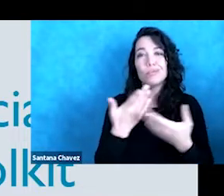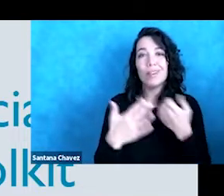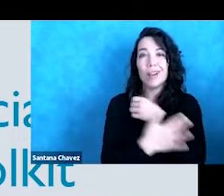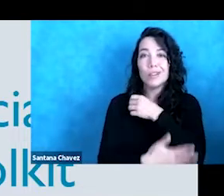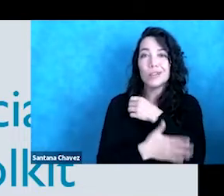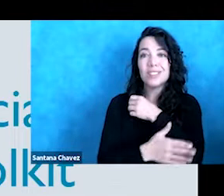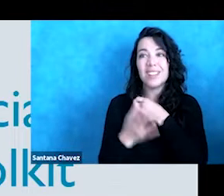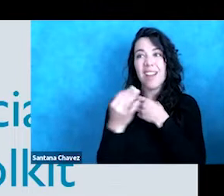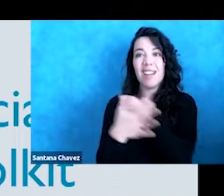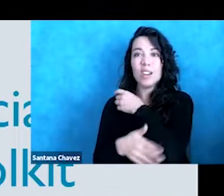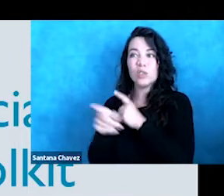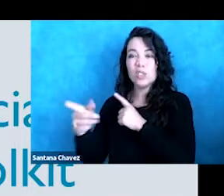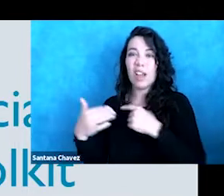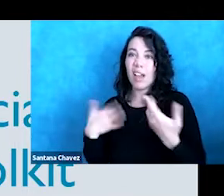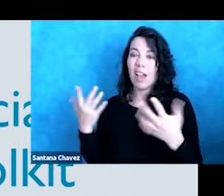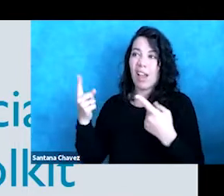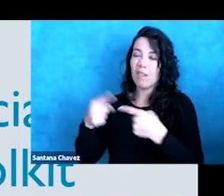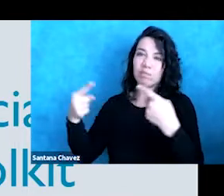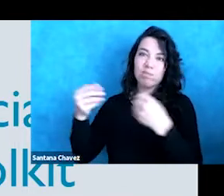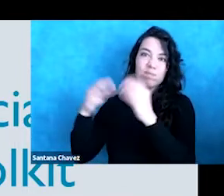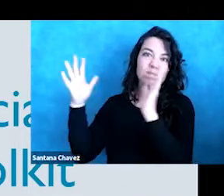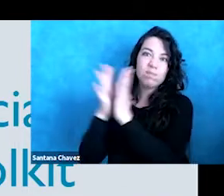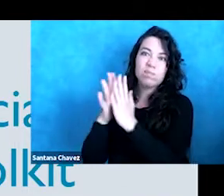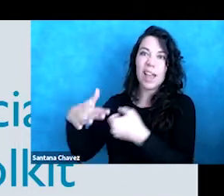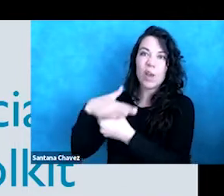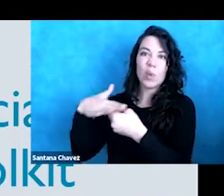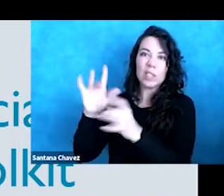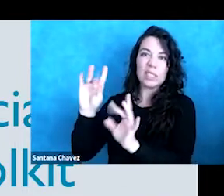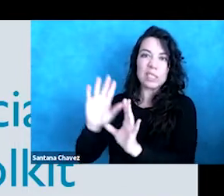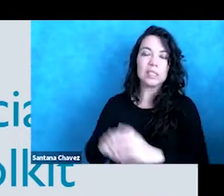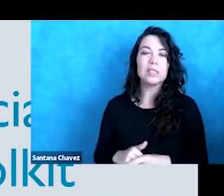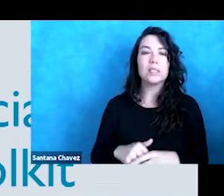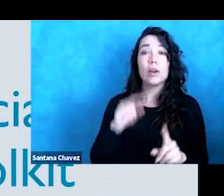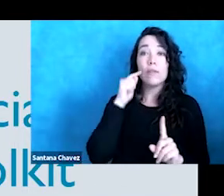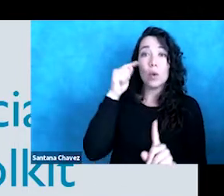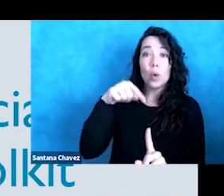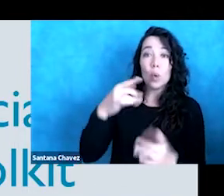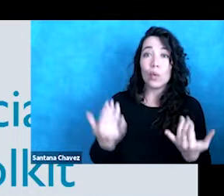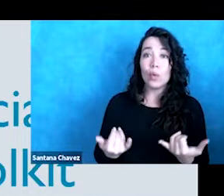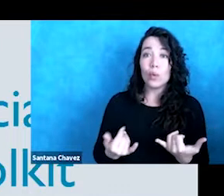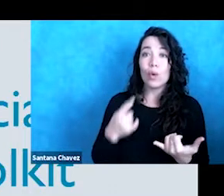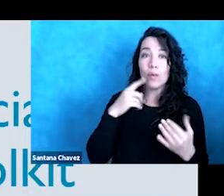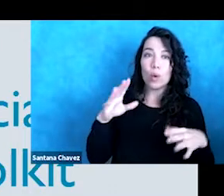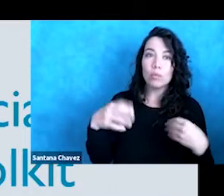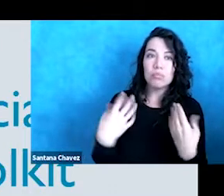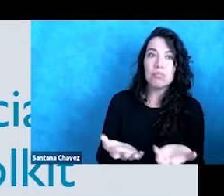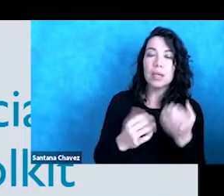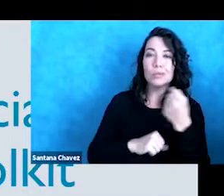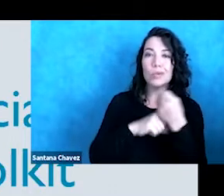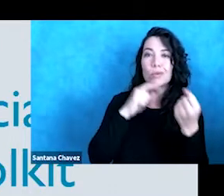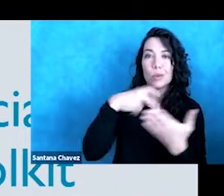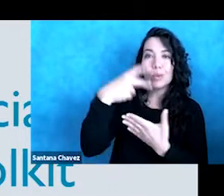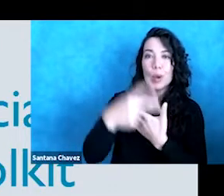for standalone programming for mental health and psychosocial support and for integrating MHPSS interventions into